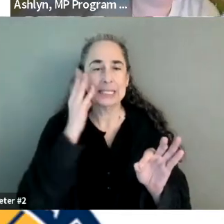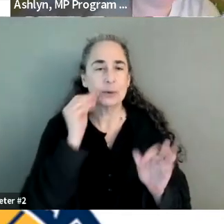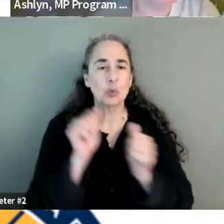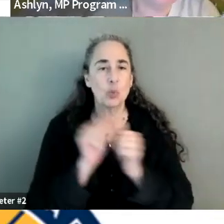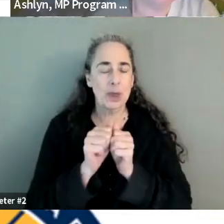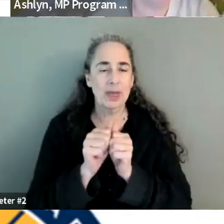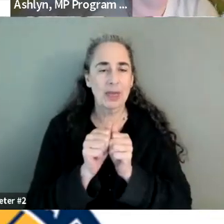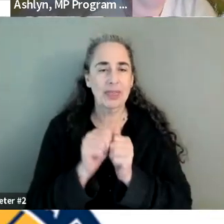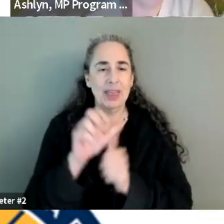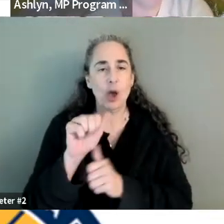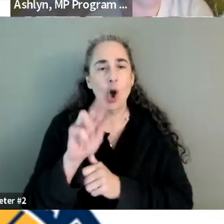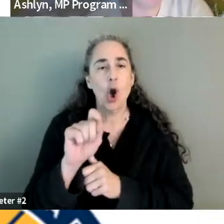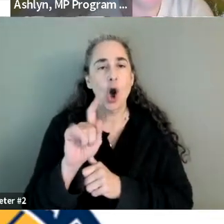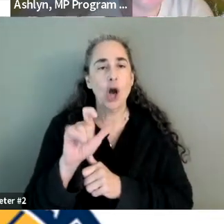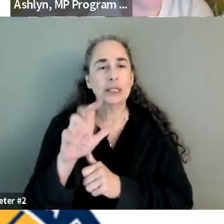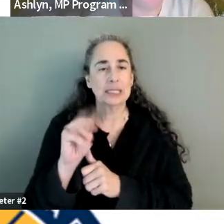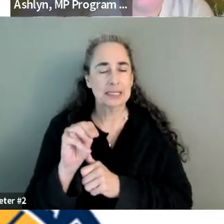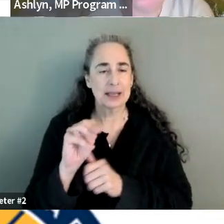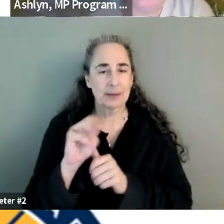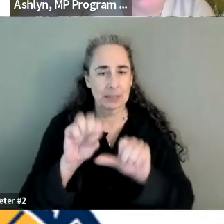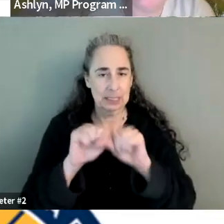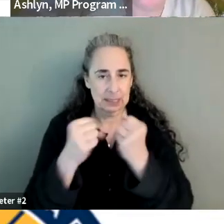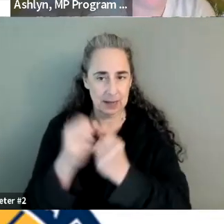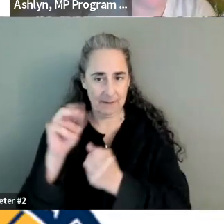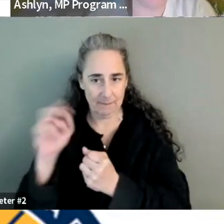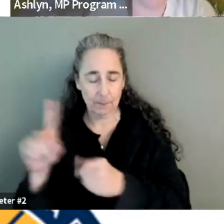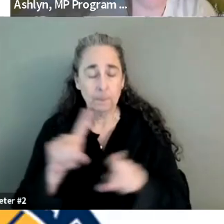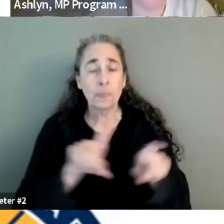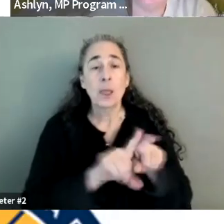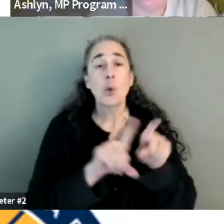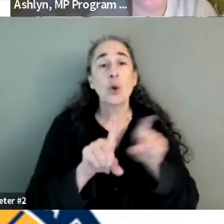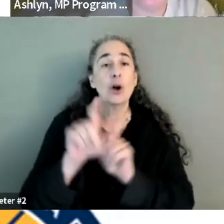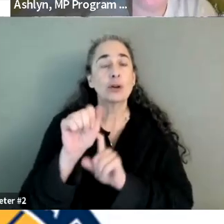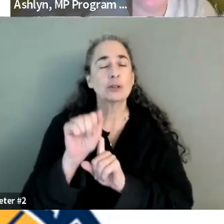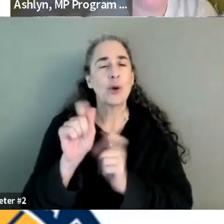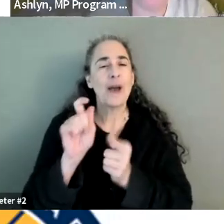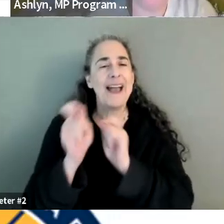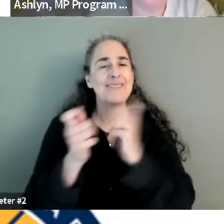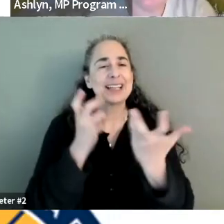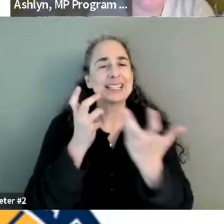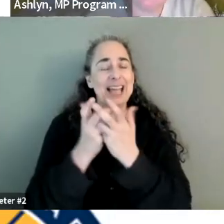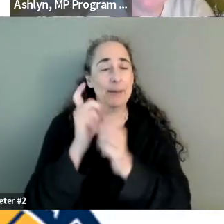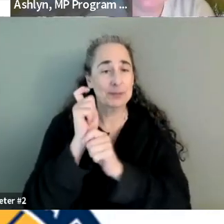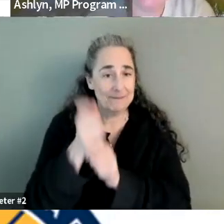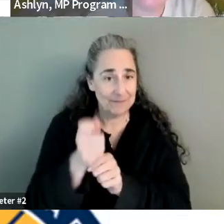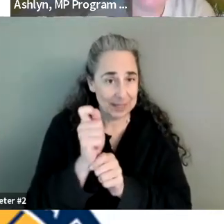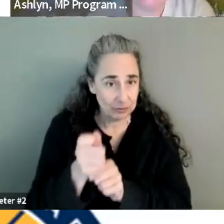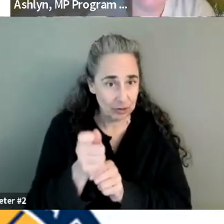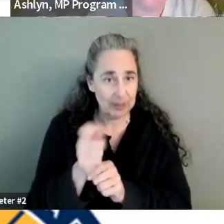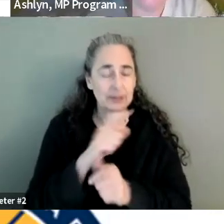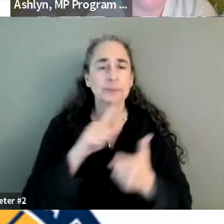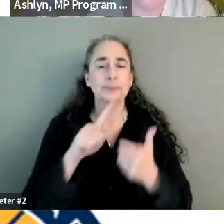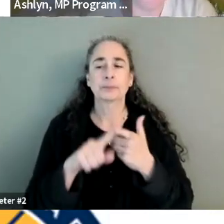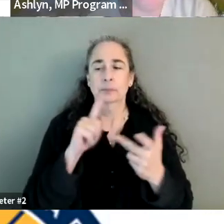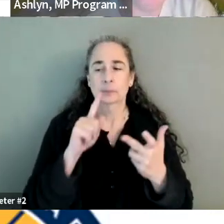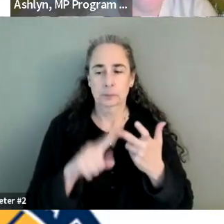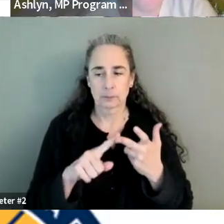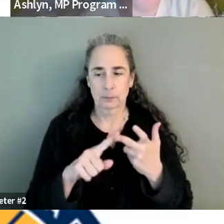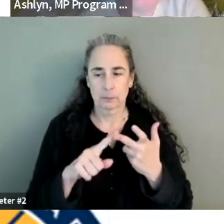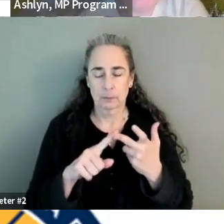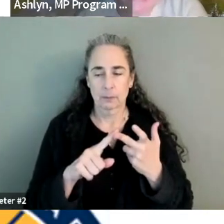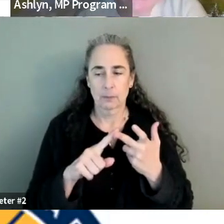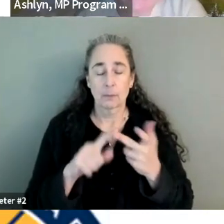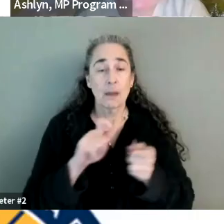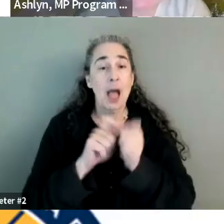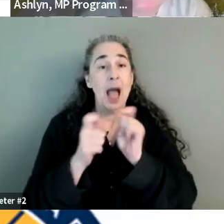Maryland. We also have adaptive fishing in collaboration with Kids in Action and Parks Naturalists,